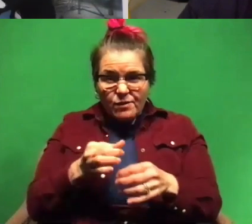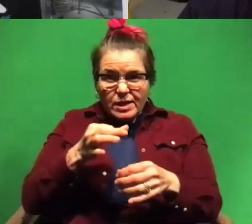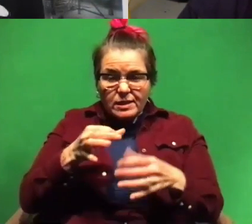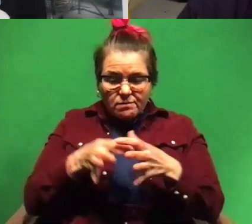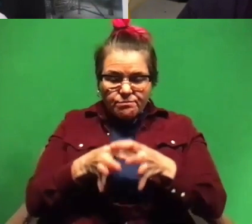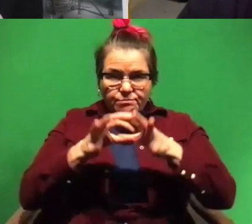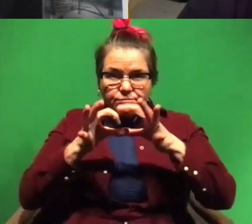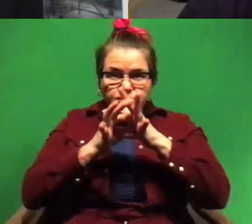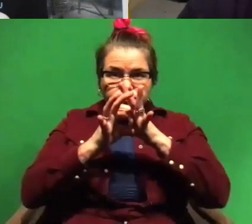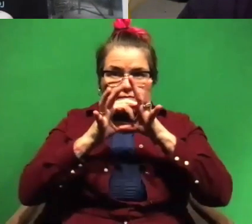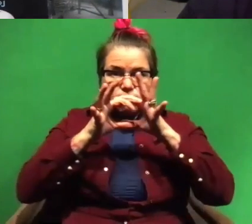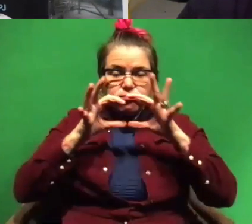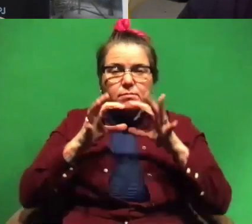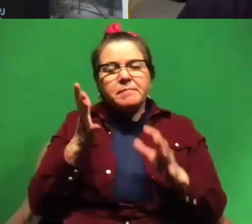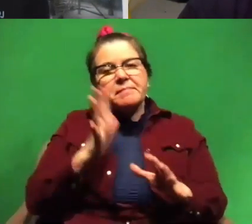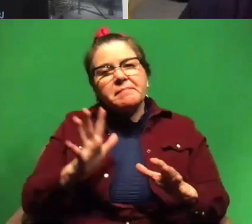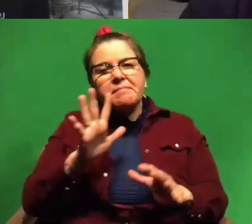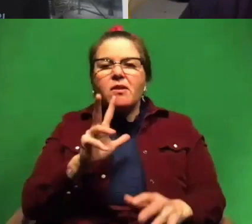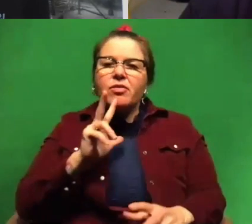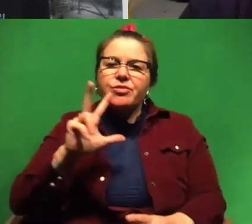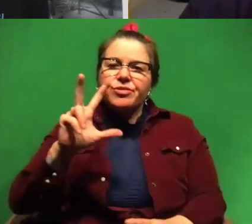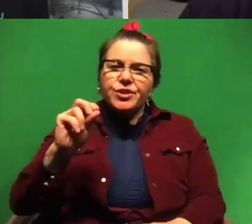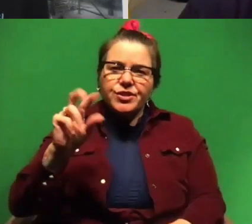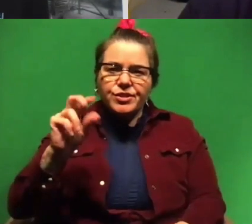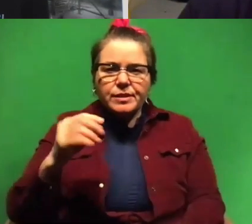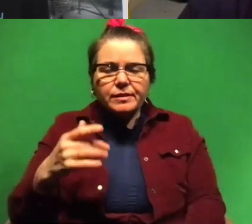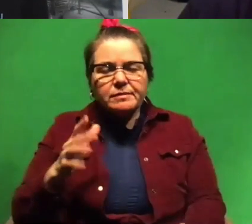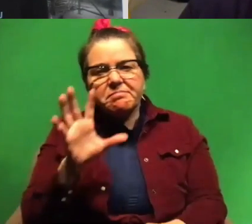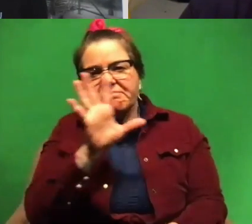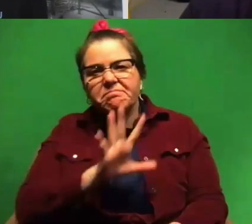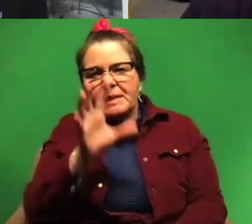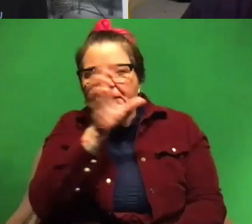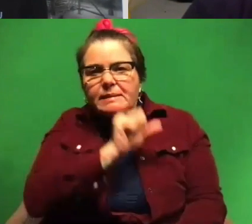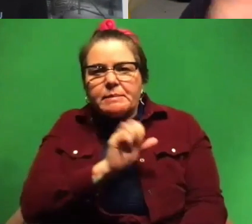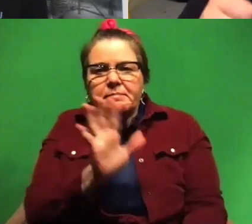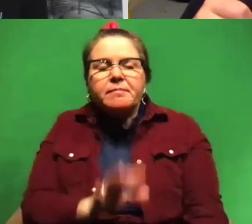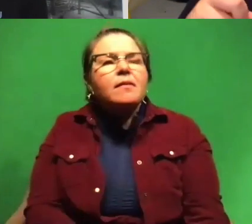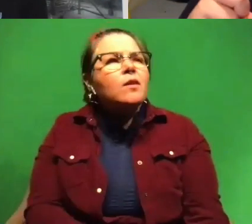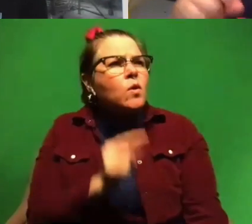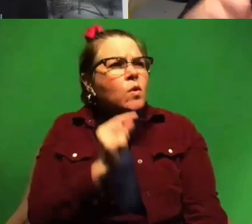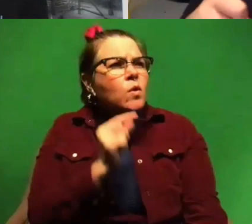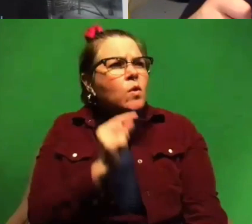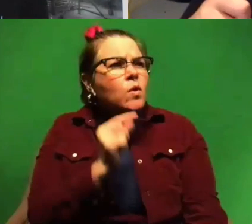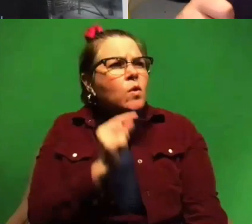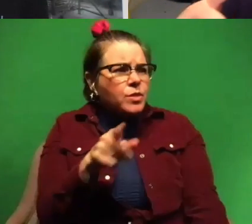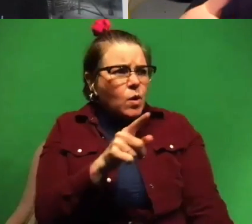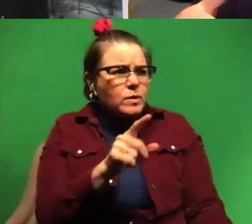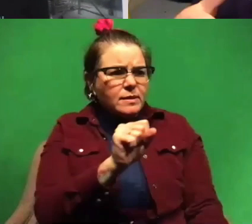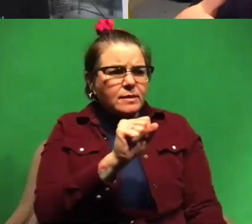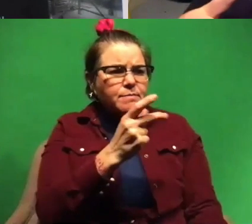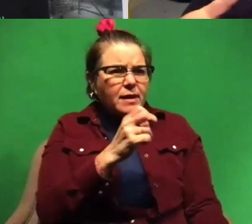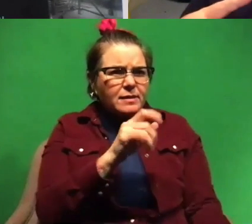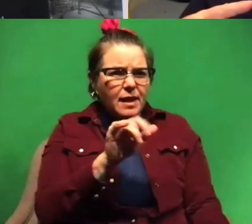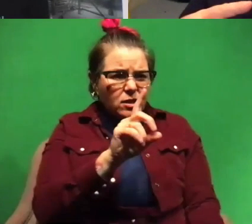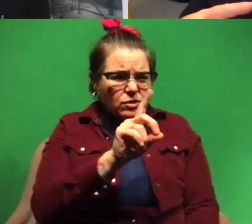and we think around 30 years is what the estimate is. Cool. So are those spines like dogfish